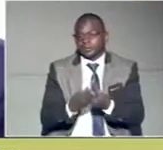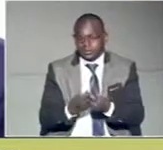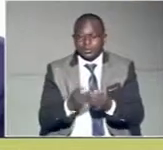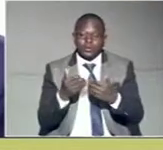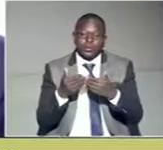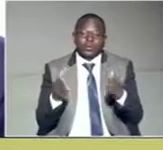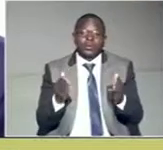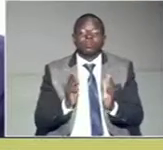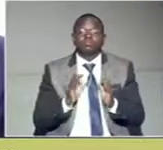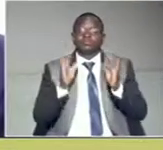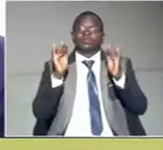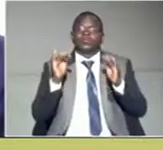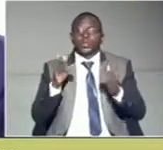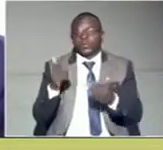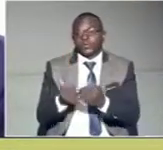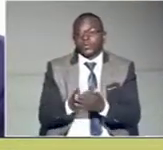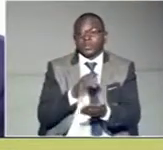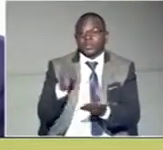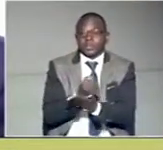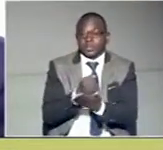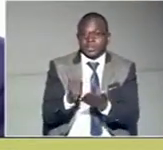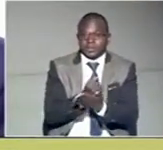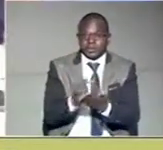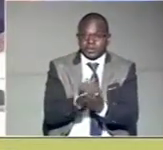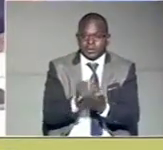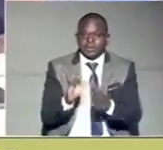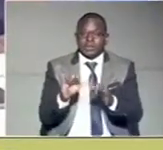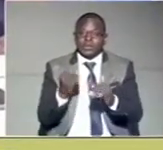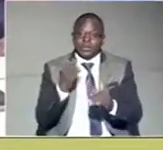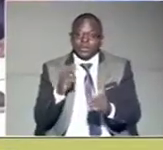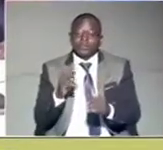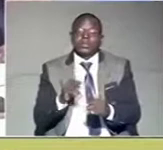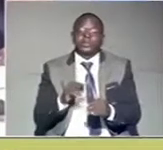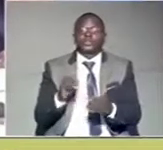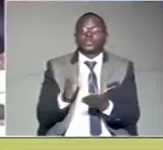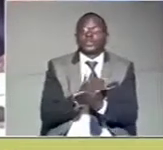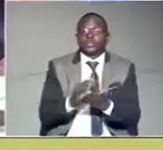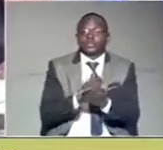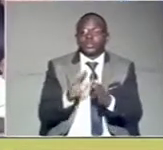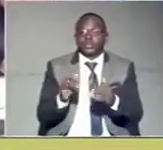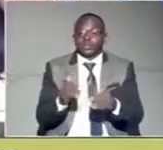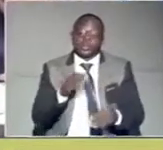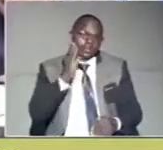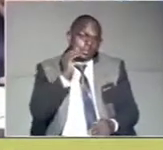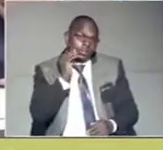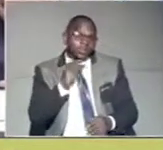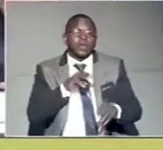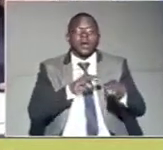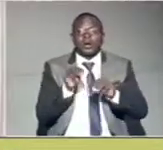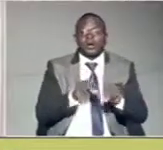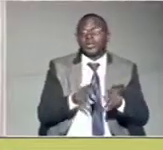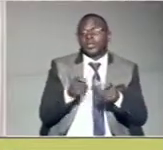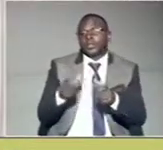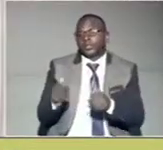ceremony, New Visionist Editor-in-Chief Barbara Kaija shared her first experiences as a manager in a